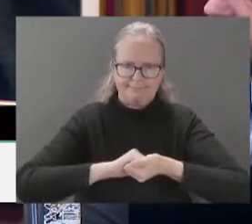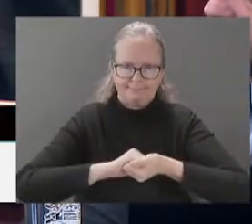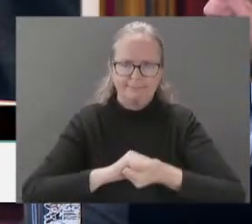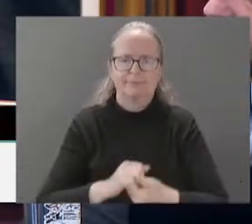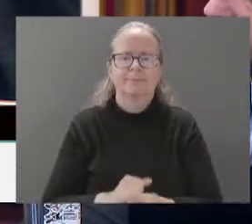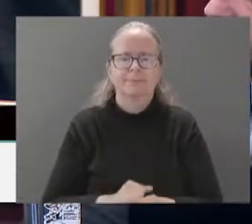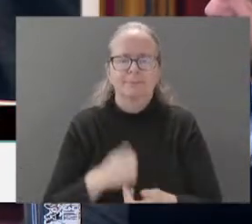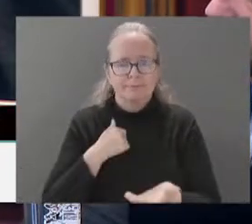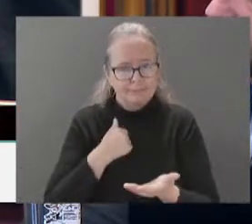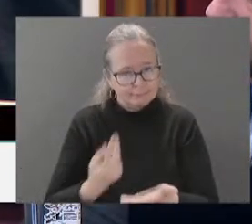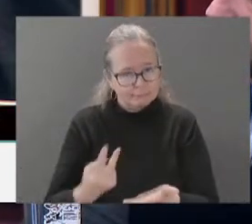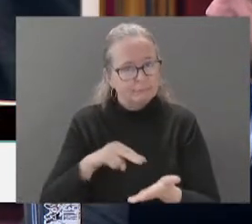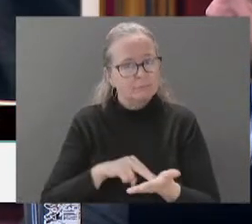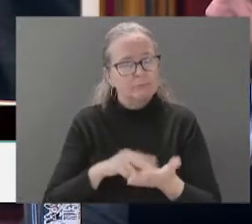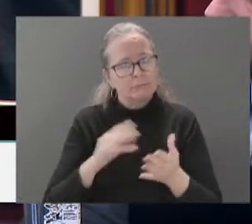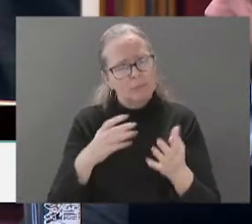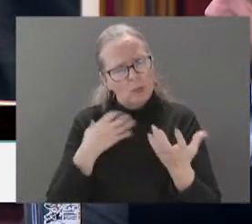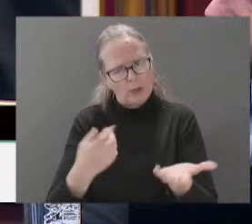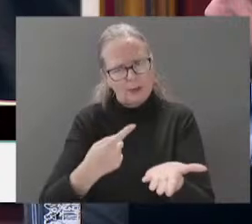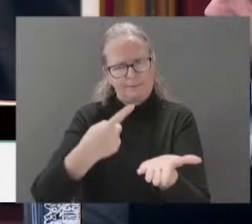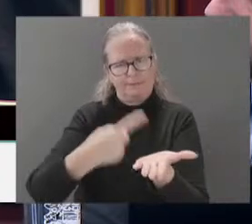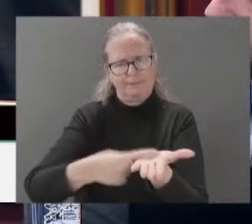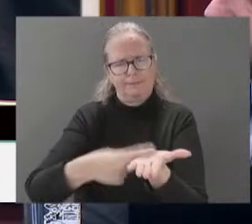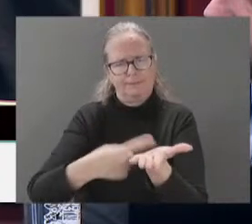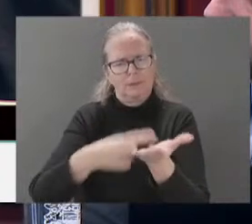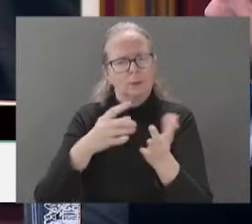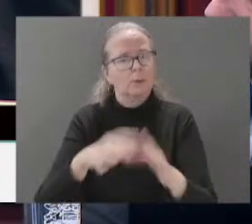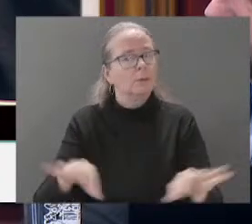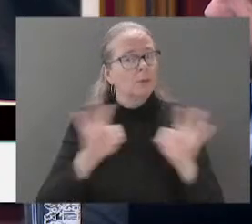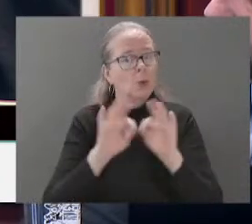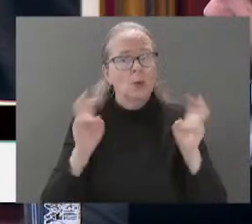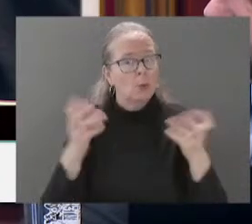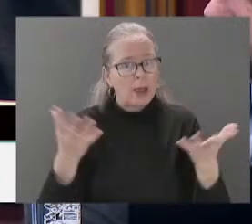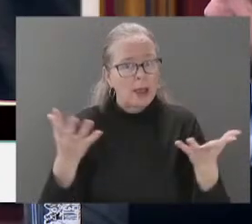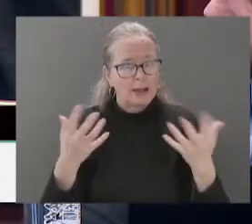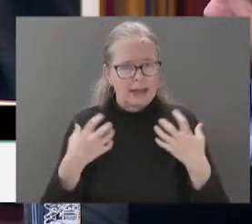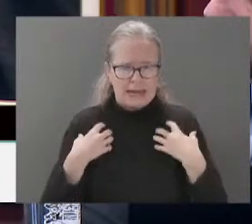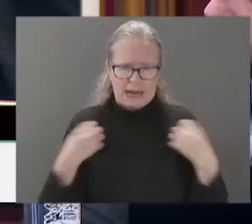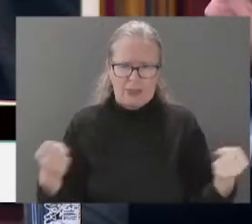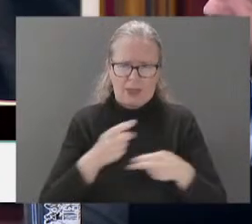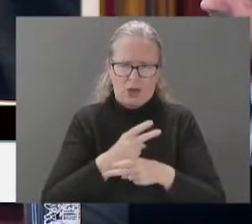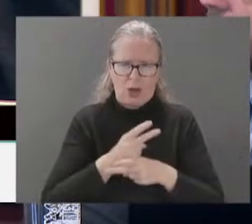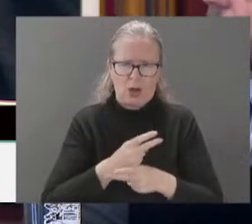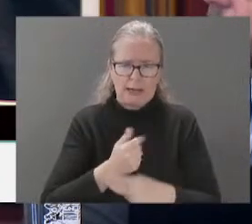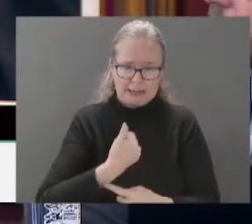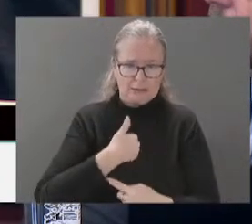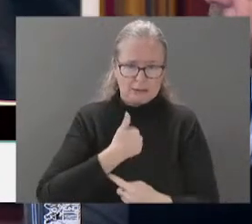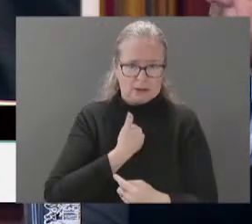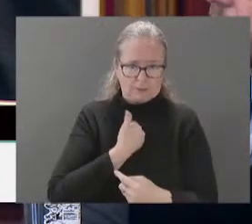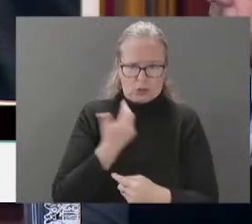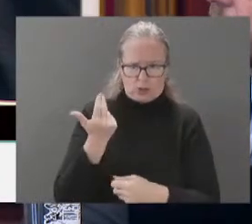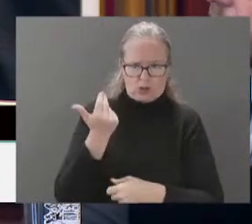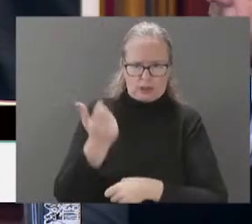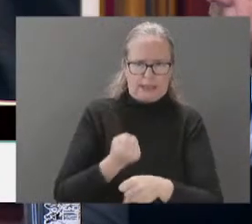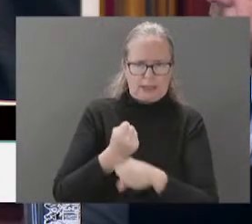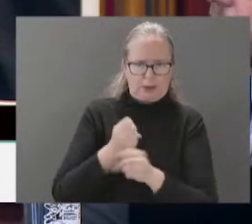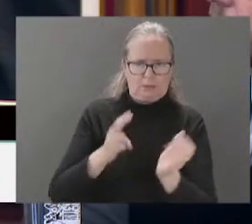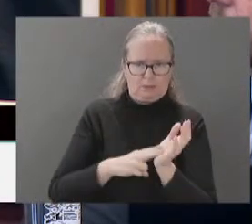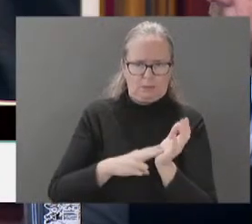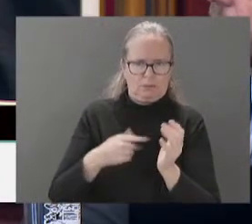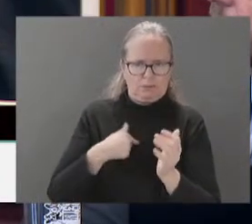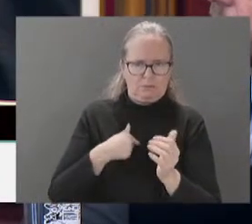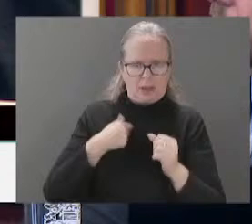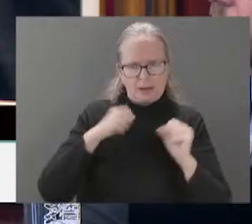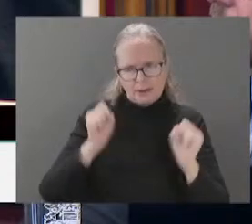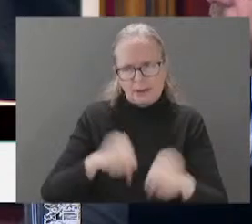every one of us Healthcare having spent 13 years as a nurse I understand firsthand the challenges and rewards of working in our